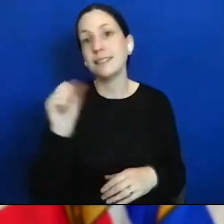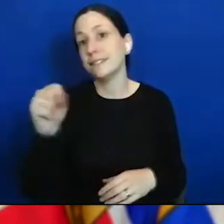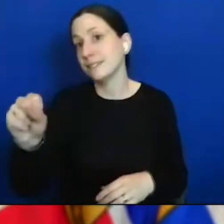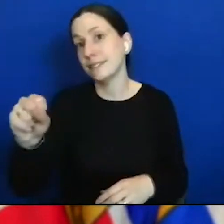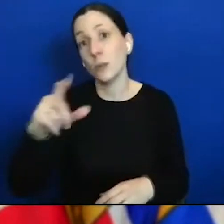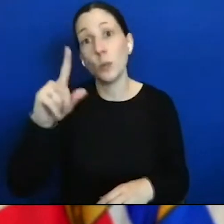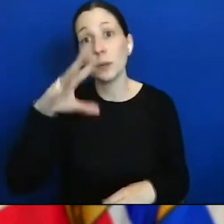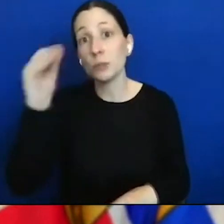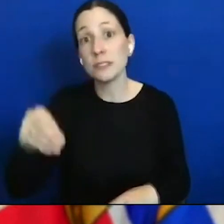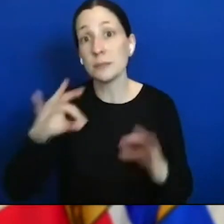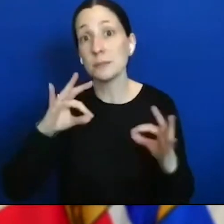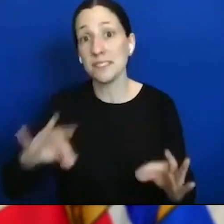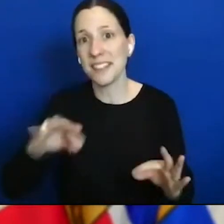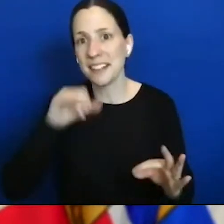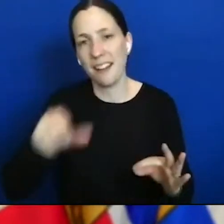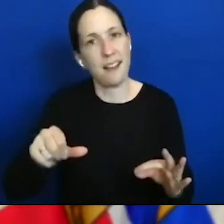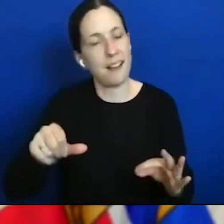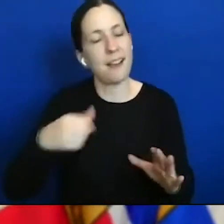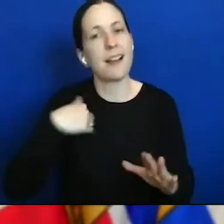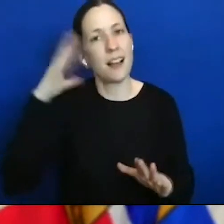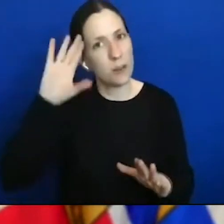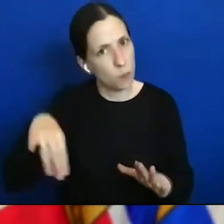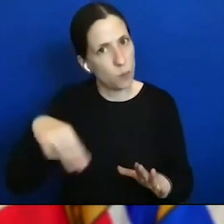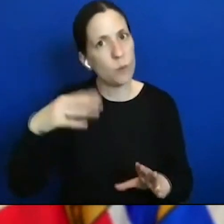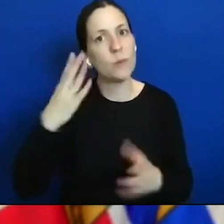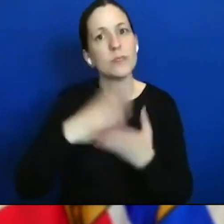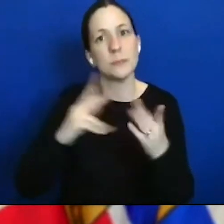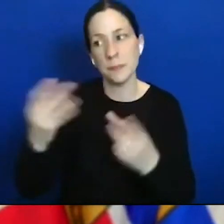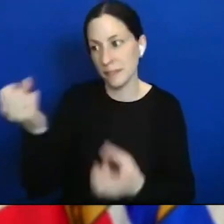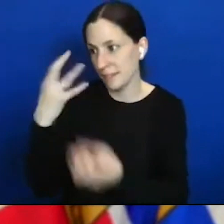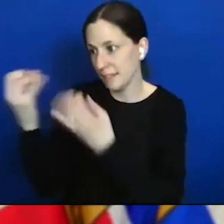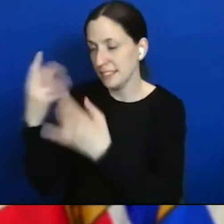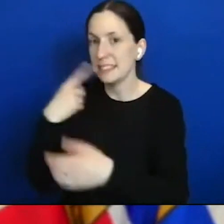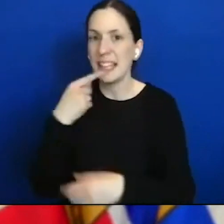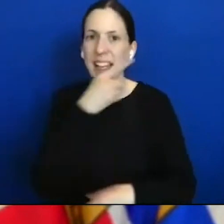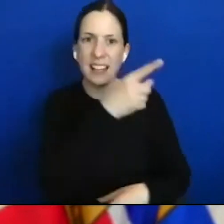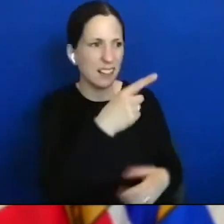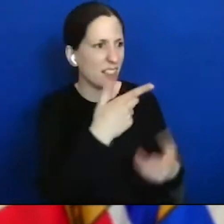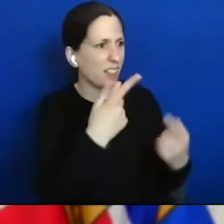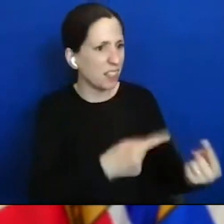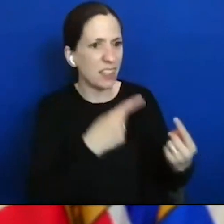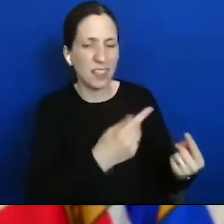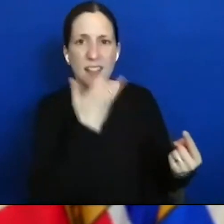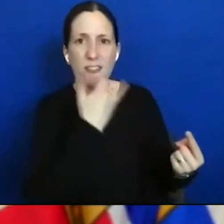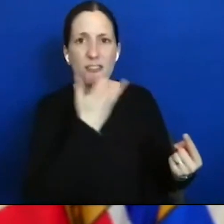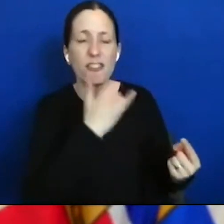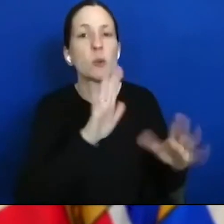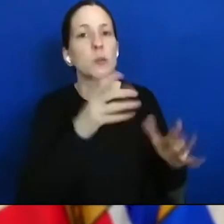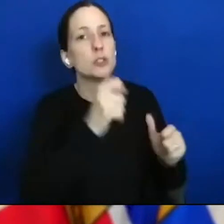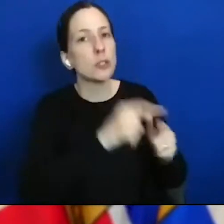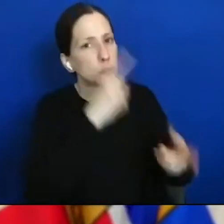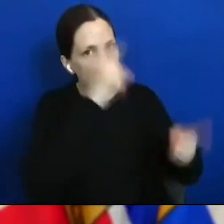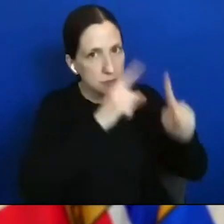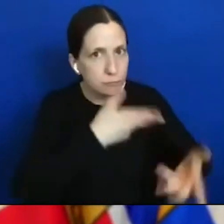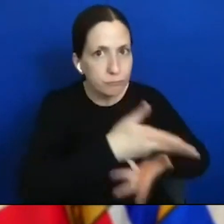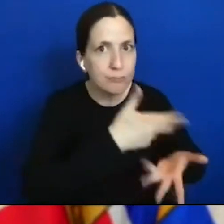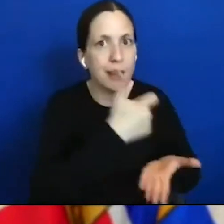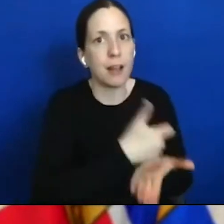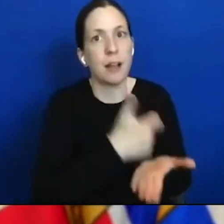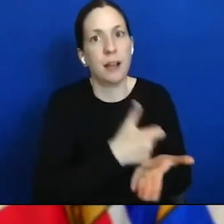100% perfect, and I've heard that from many people, that sometimes there's errors, and we try and work with you to fix